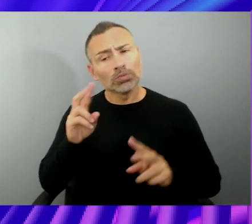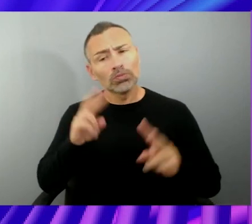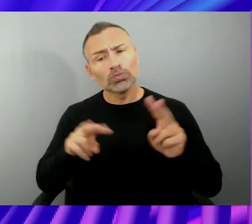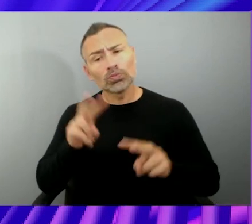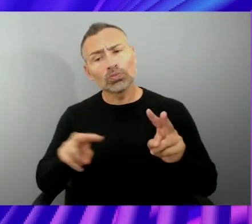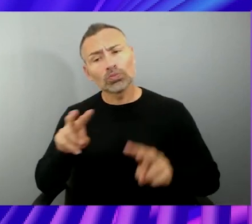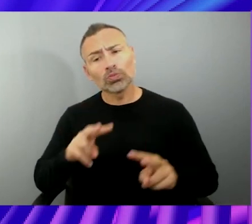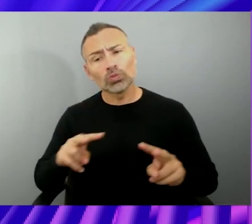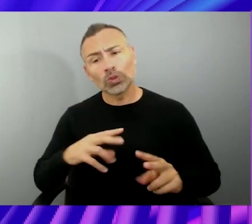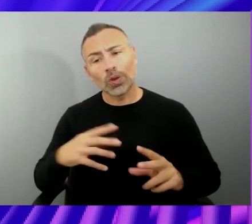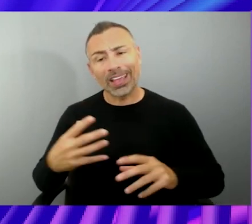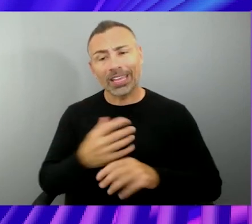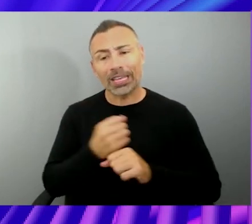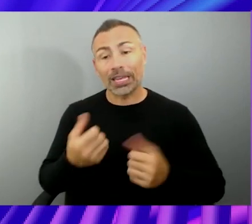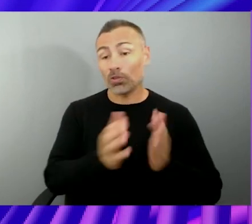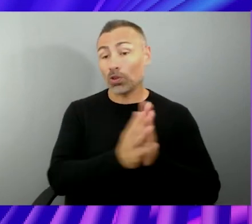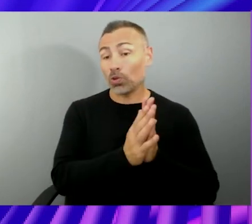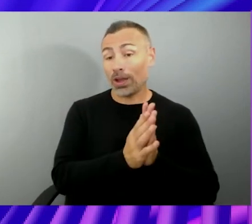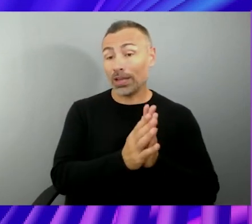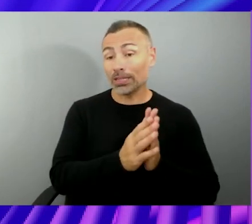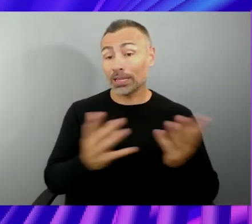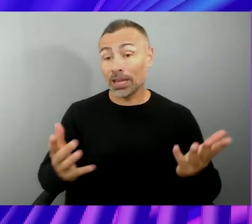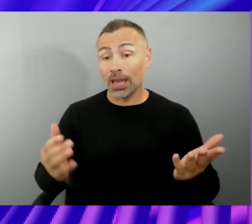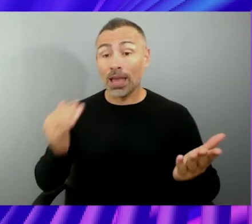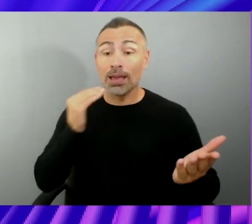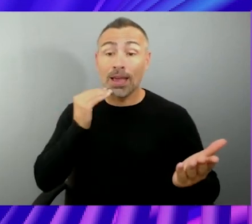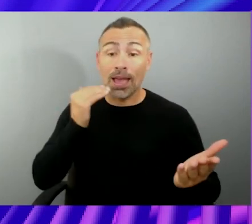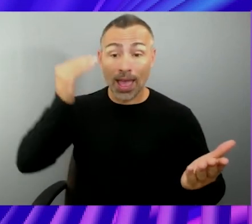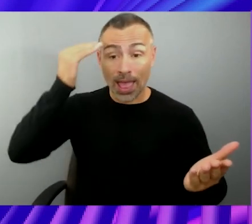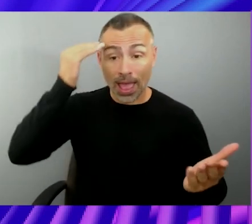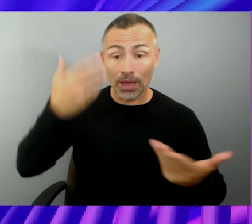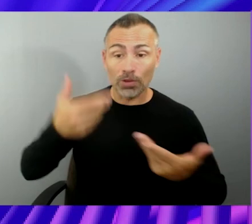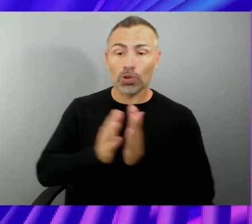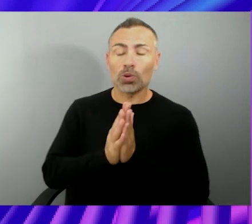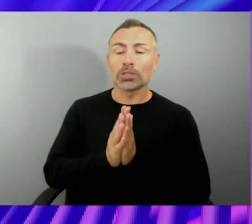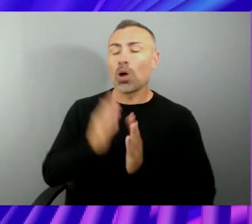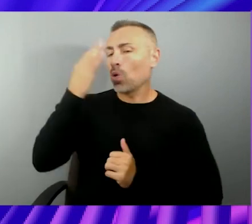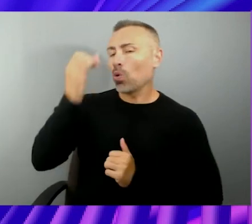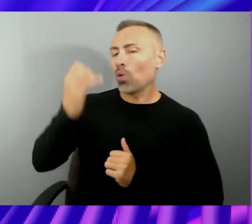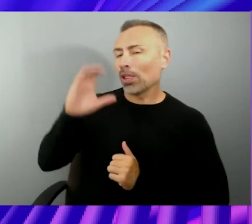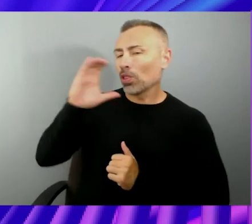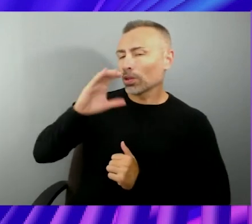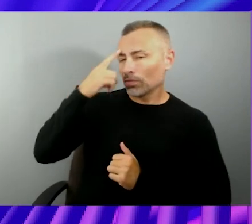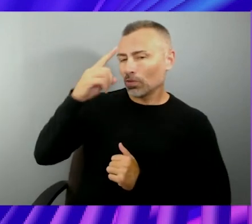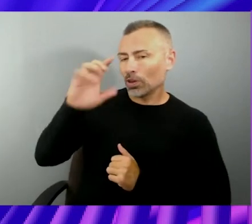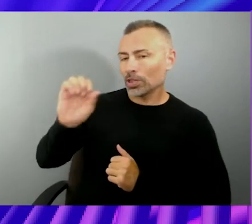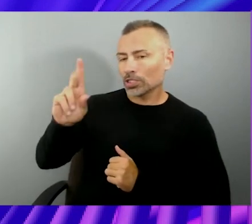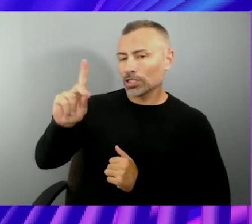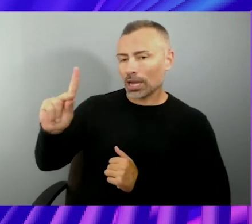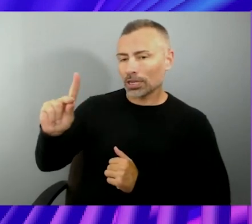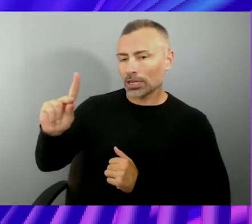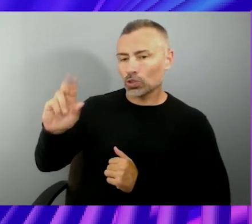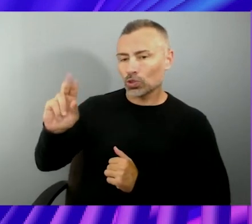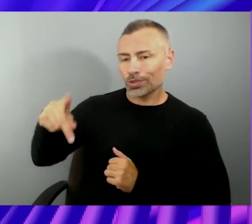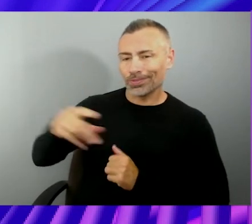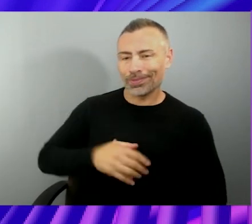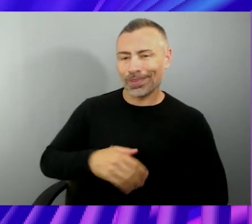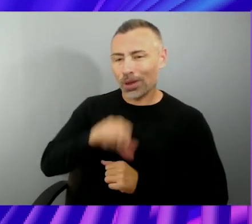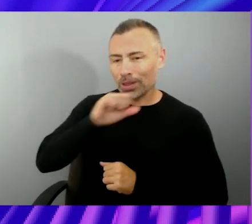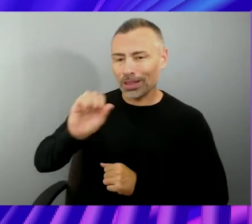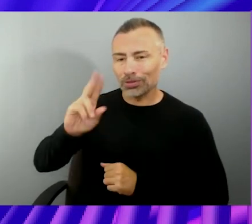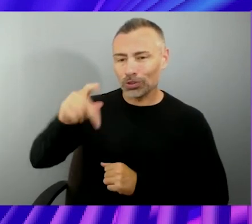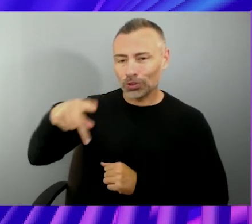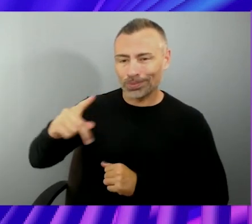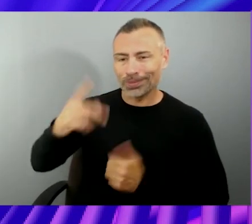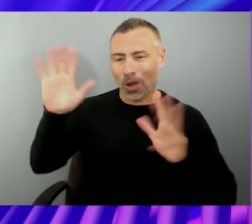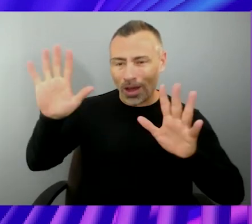order to look at duck soup. Yeah. So we love soup. Soup is awesome. Soup is wonderful. Okay, so we're about at time,